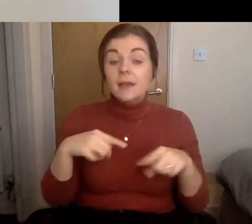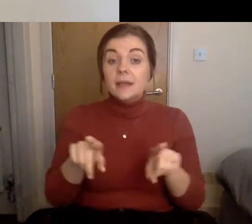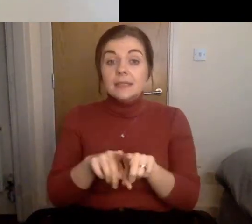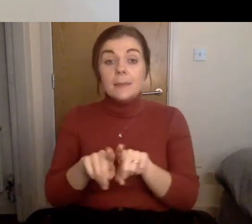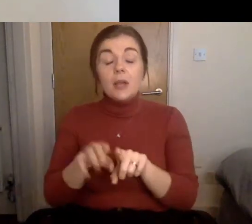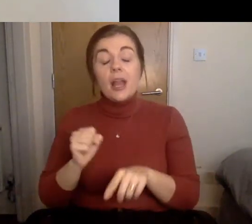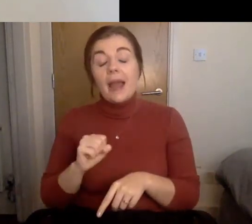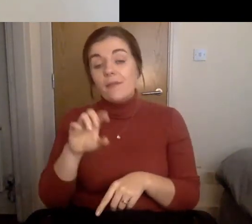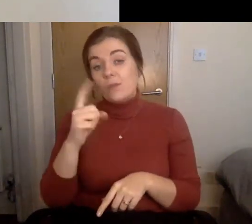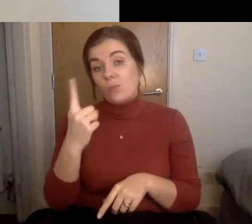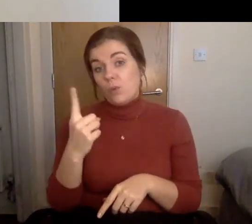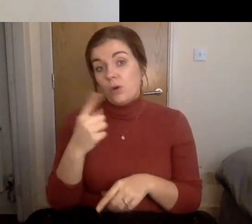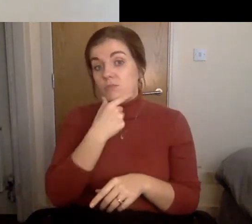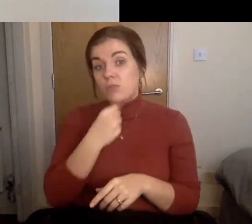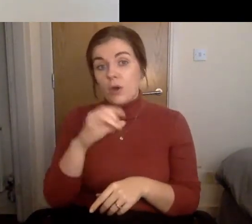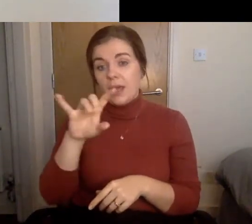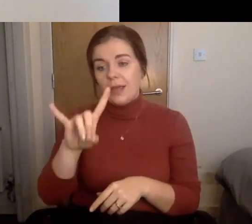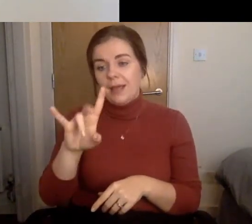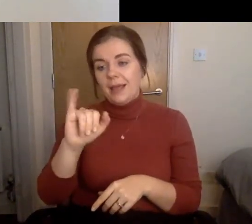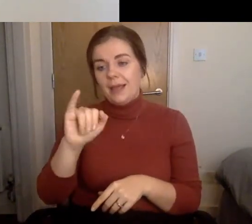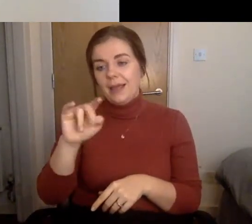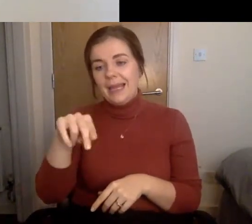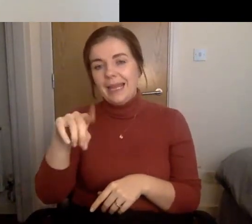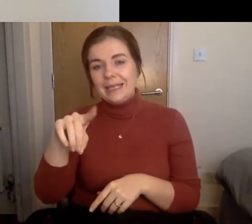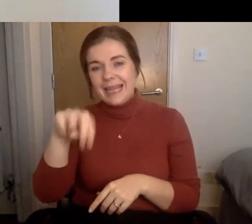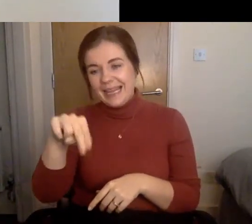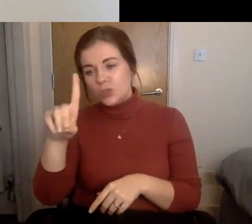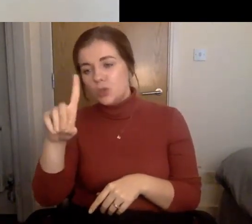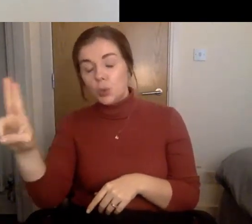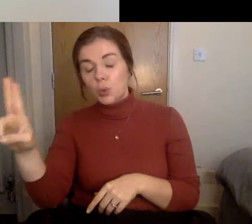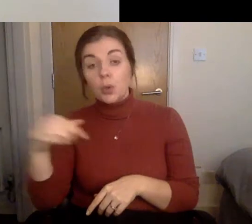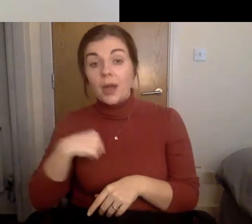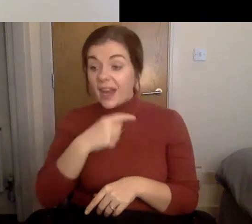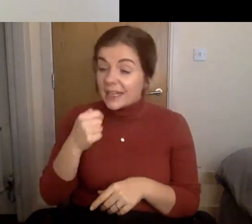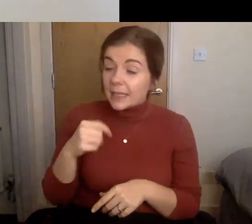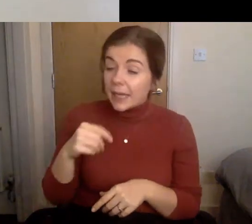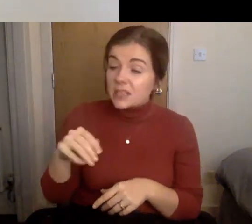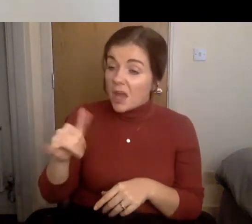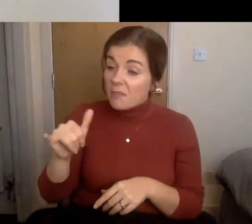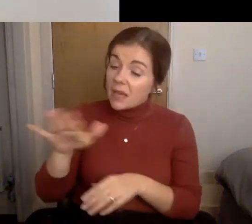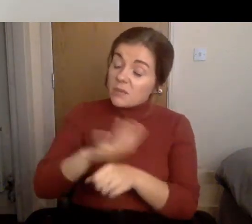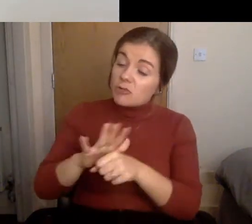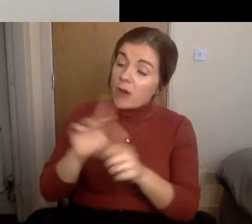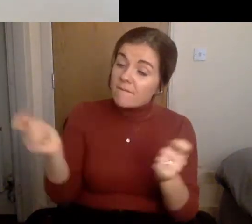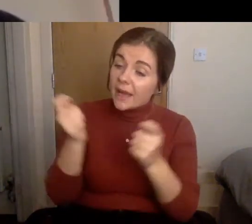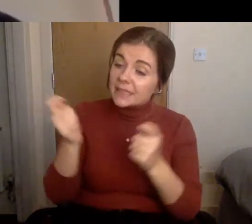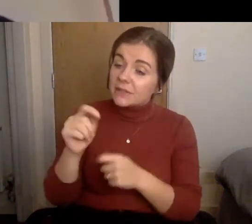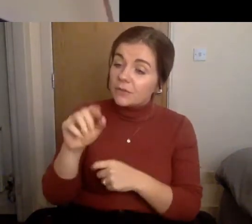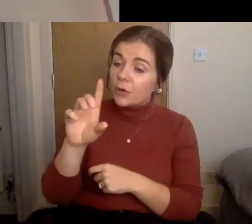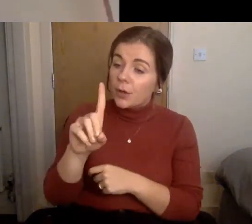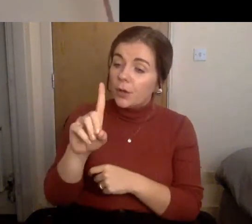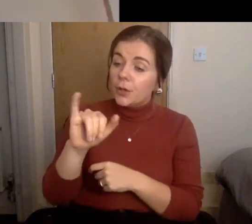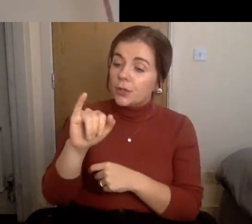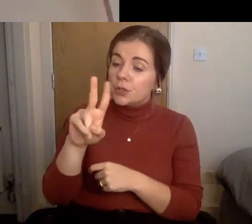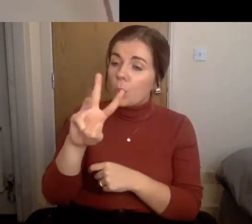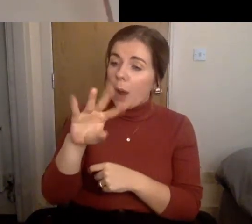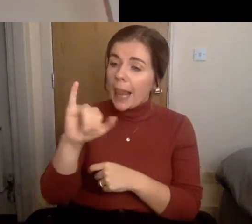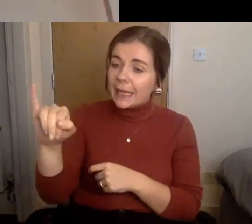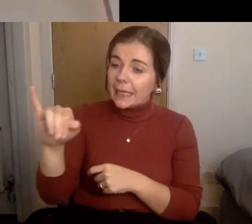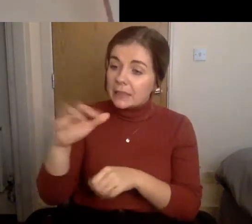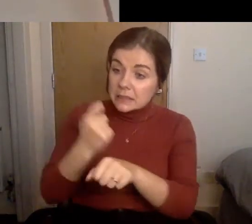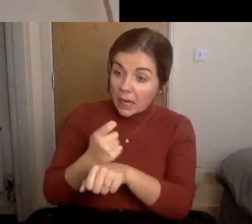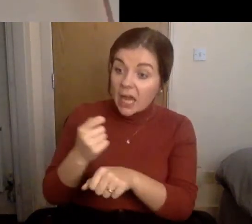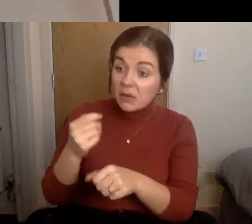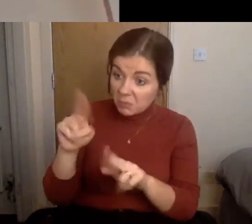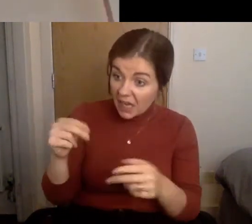this year, and, you know, I said to him, you know, maybe around Diwali we do something. He's like, do what? I didn't have a clue. So,